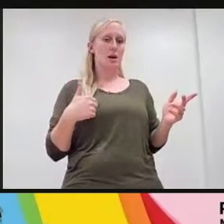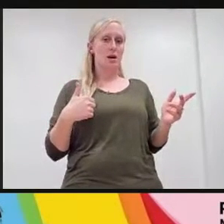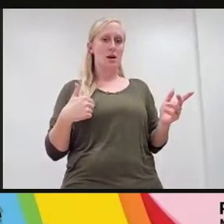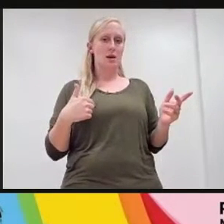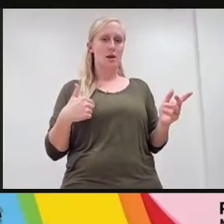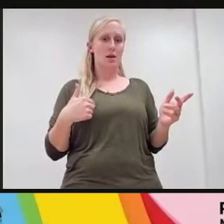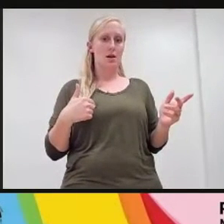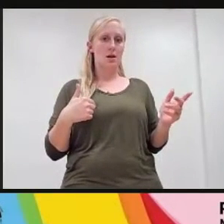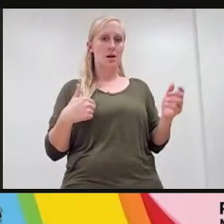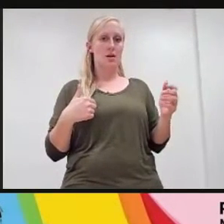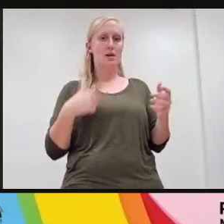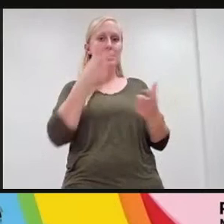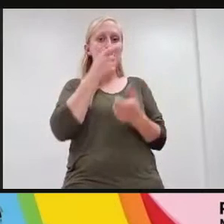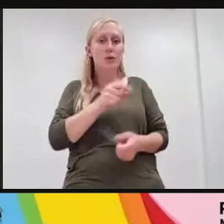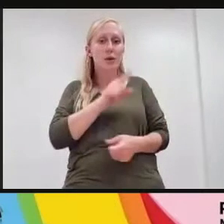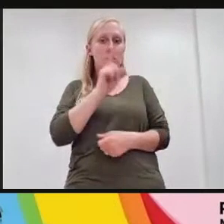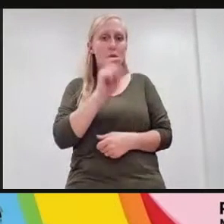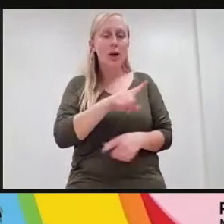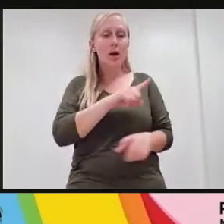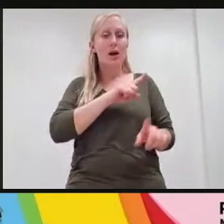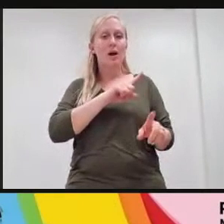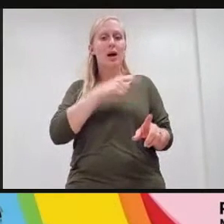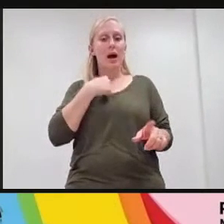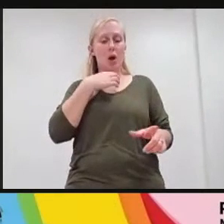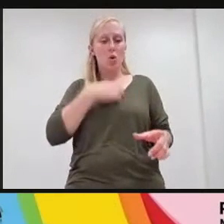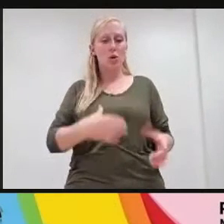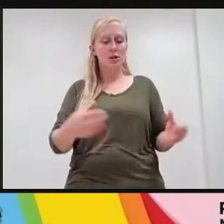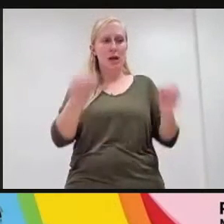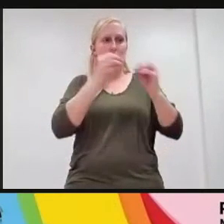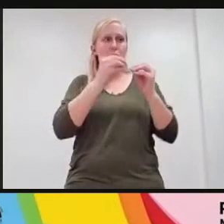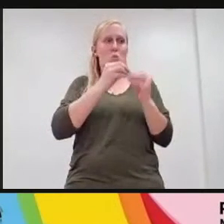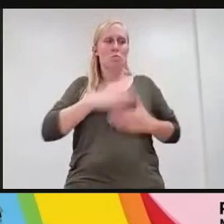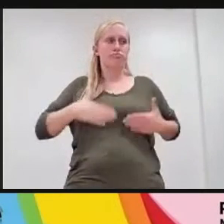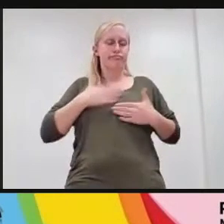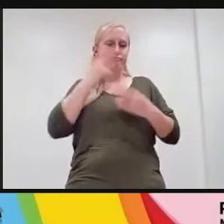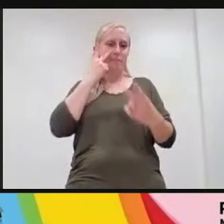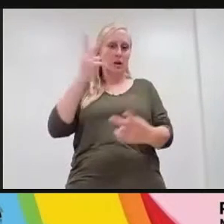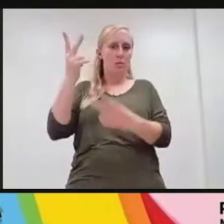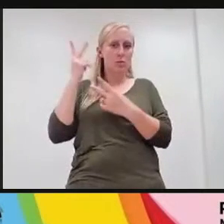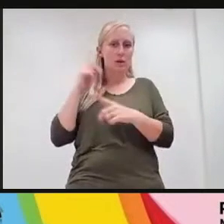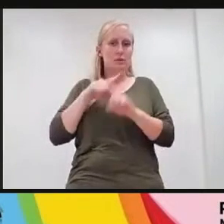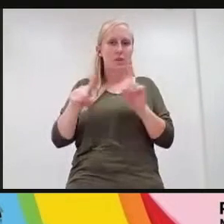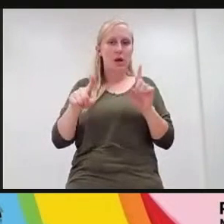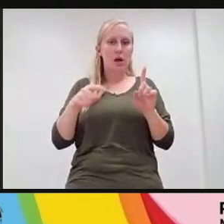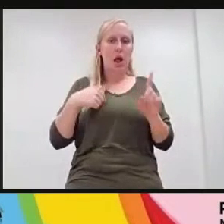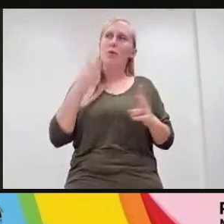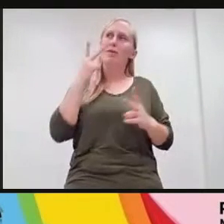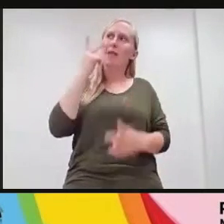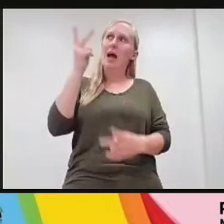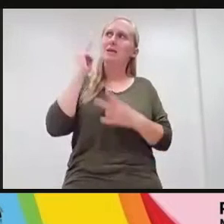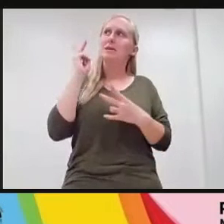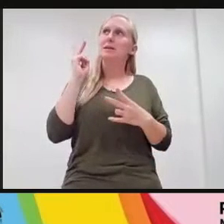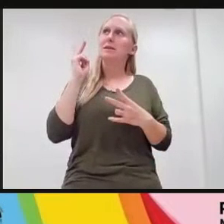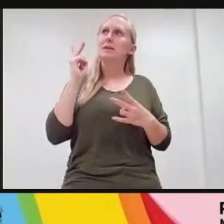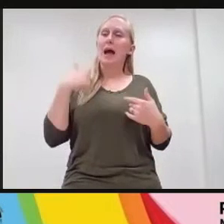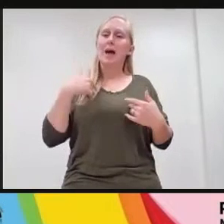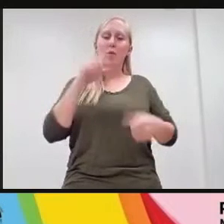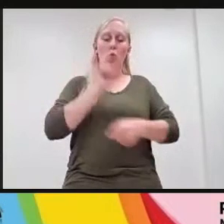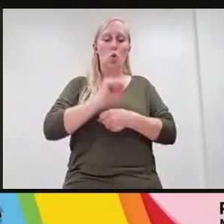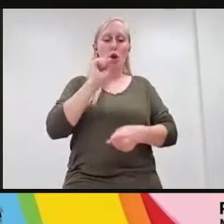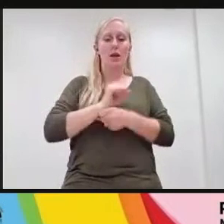This is an interesting question, and I wish I had more fond memories, but it's making me reflect of having working parents who